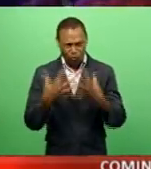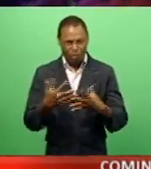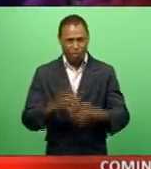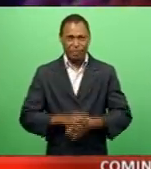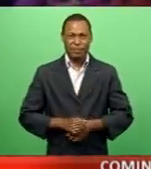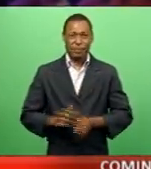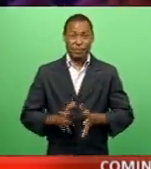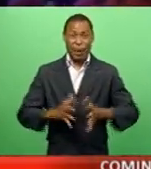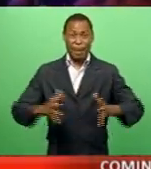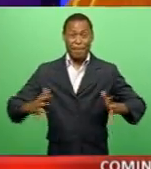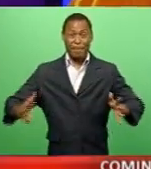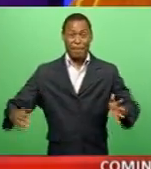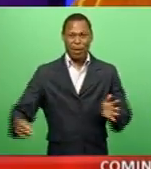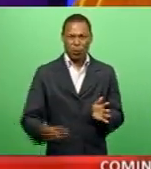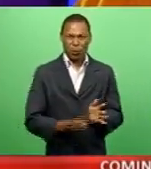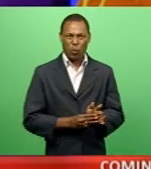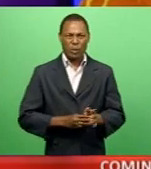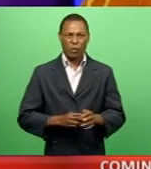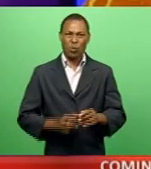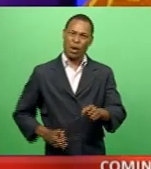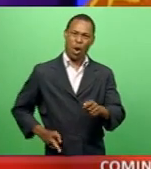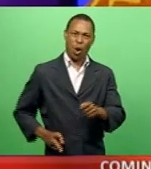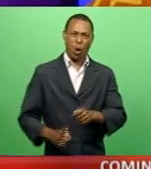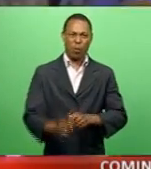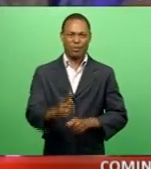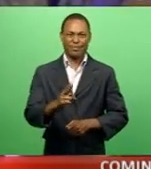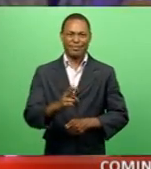And Big Wills launches new album.